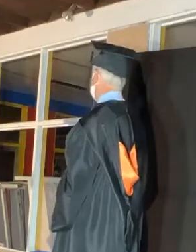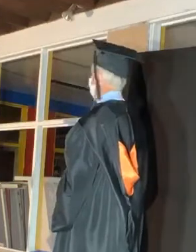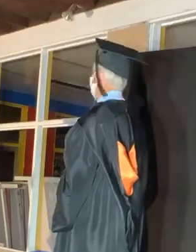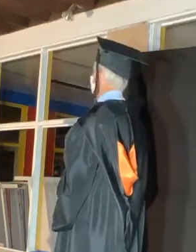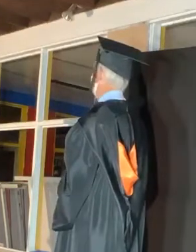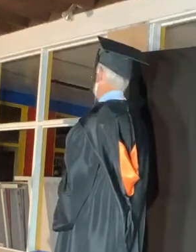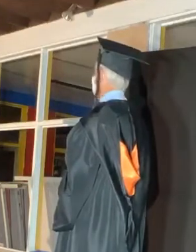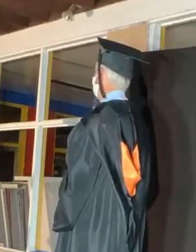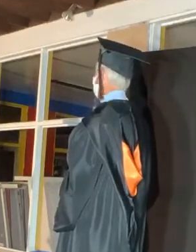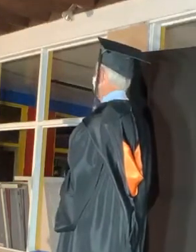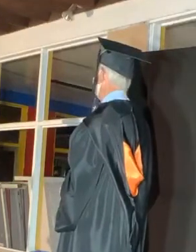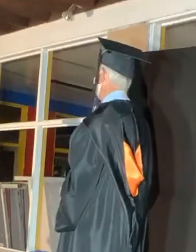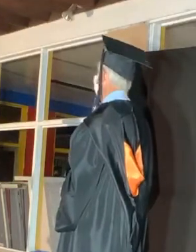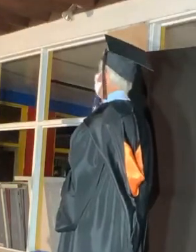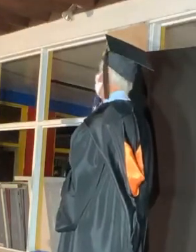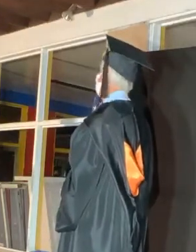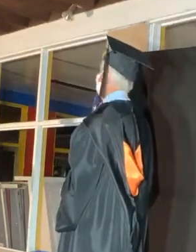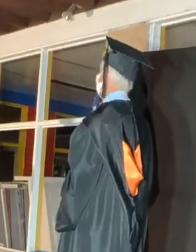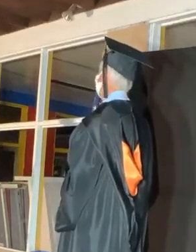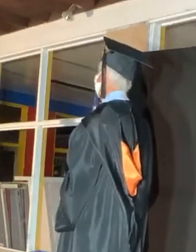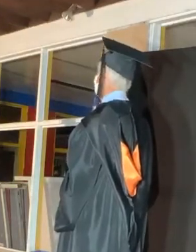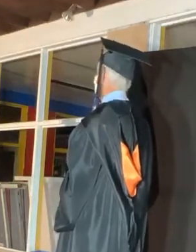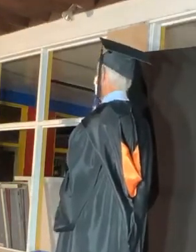Emily Ann LaRose.